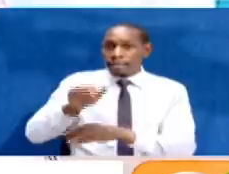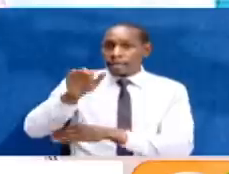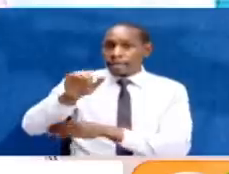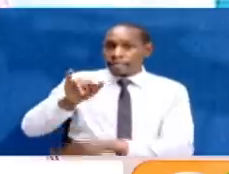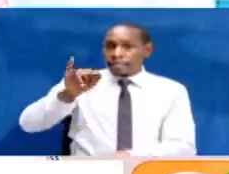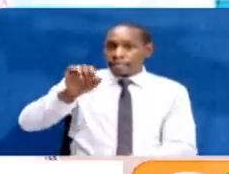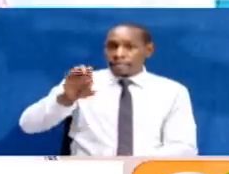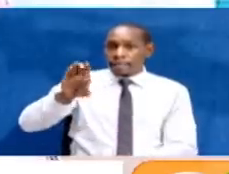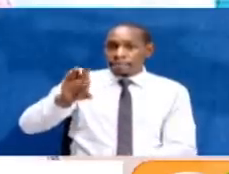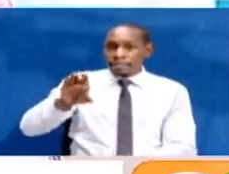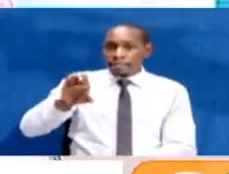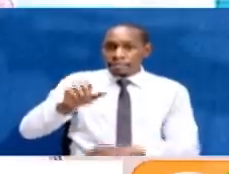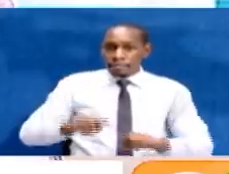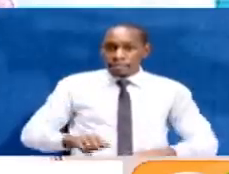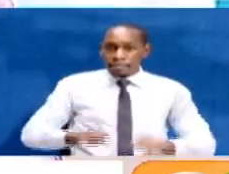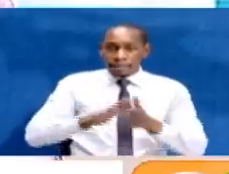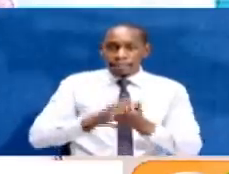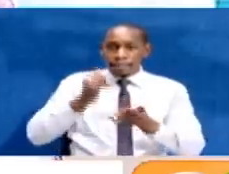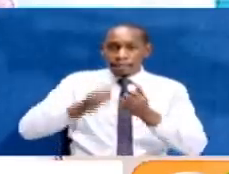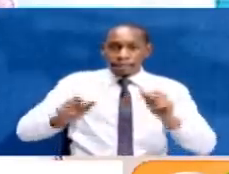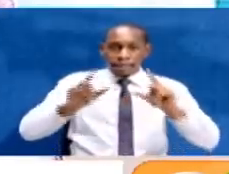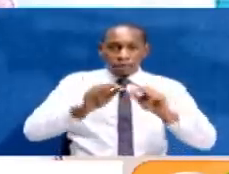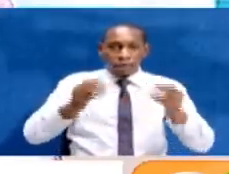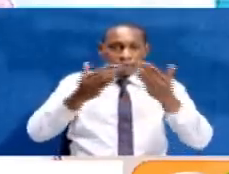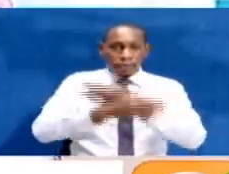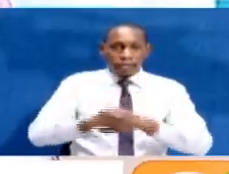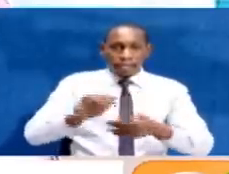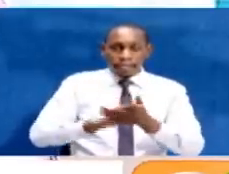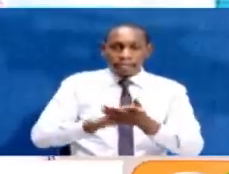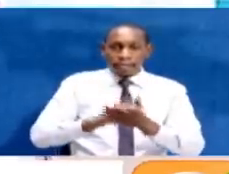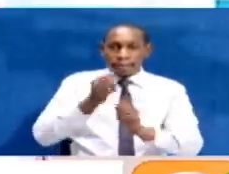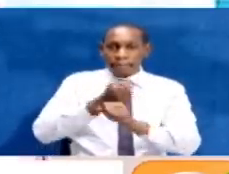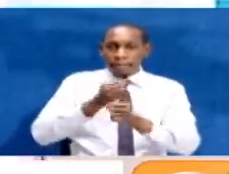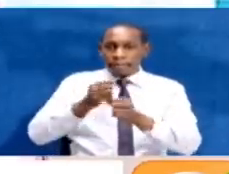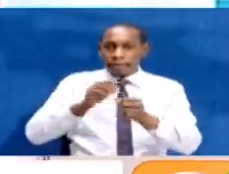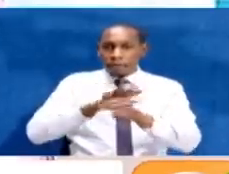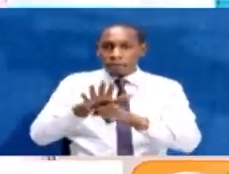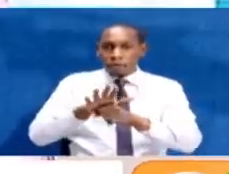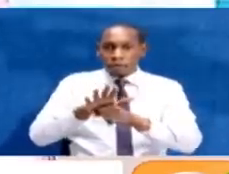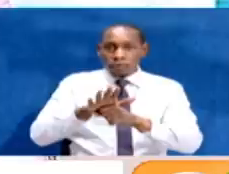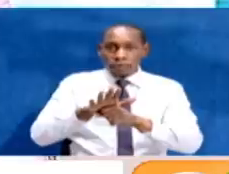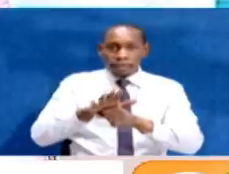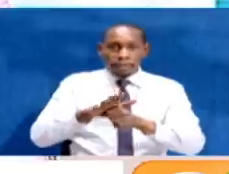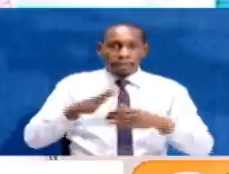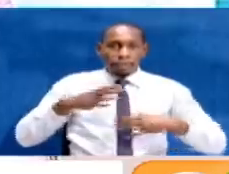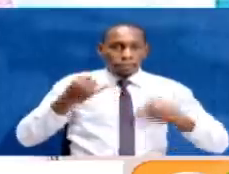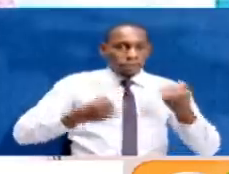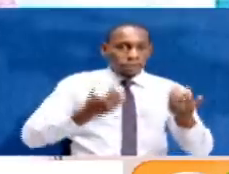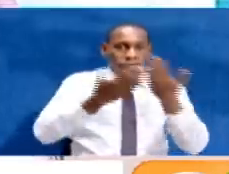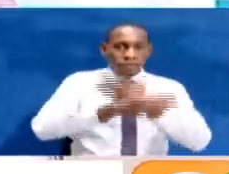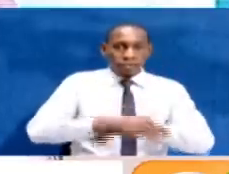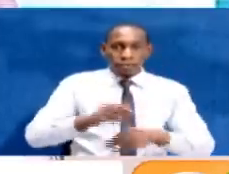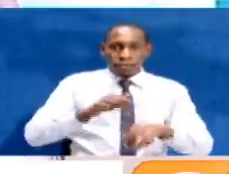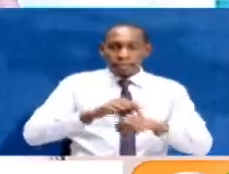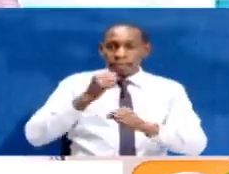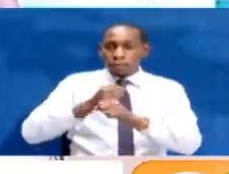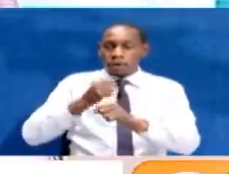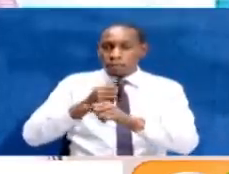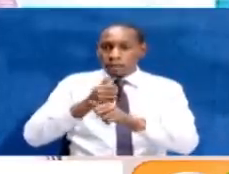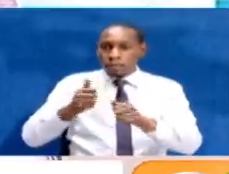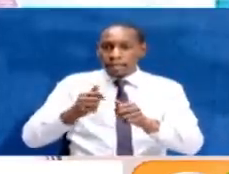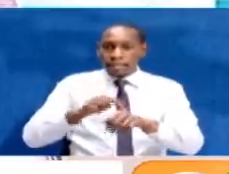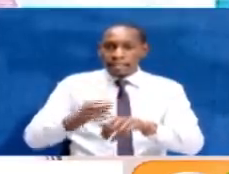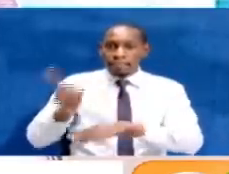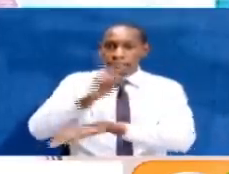IBC chair. On the punchline tonight, how to make those sneaky COVID-19 nighttime revelers useful during the day.